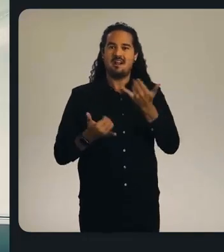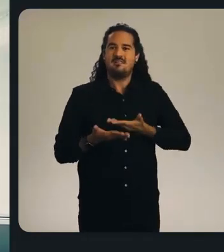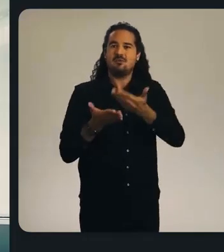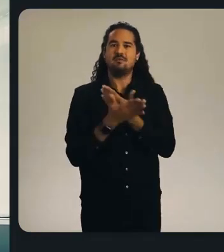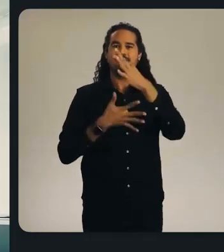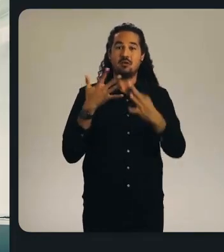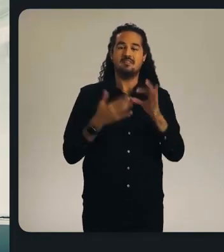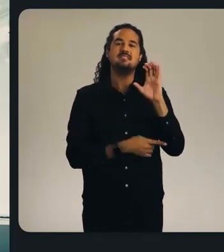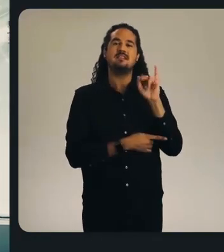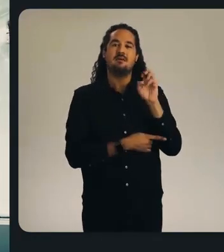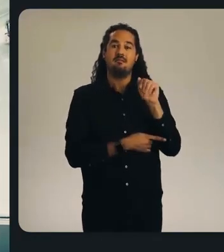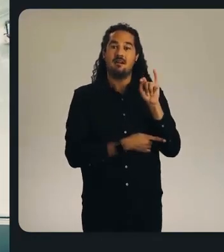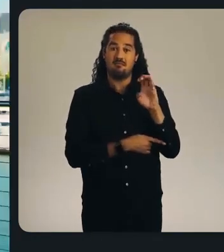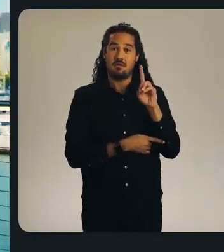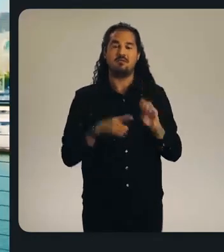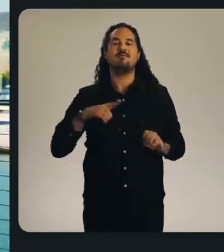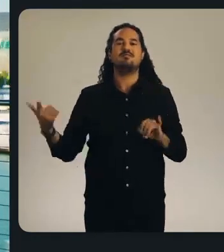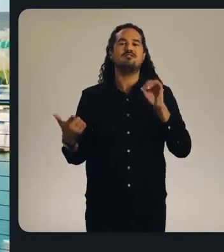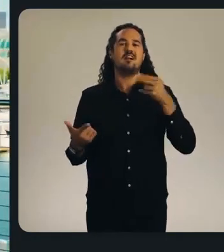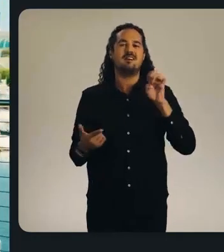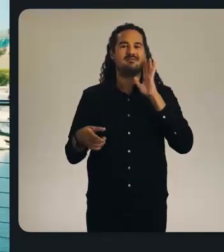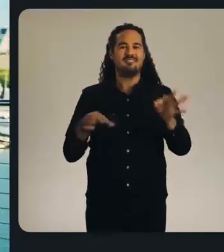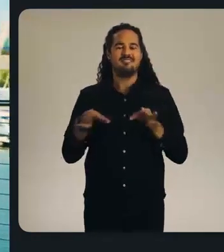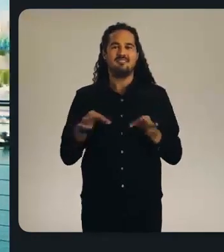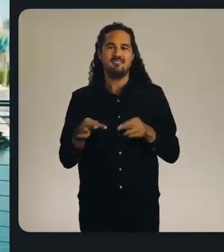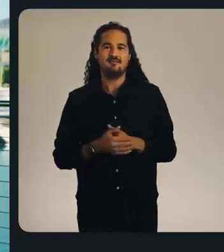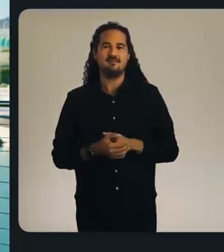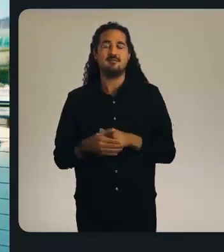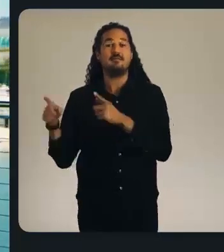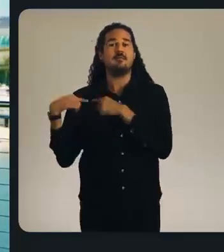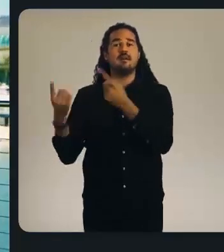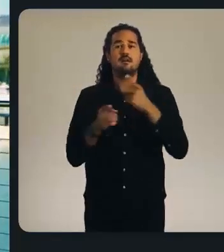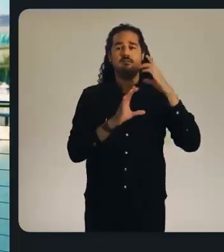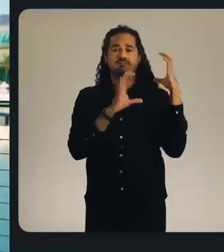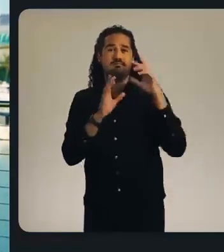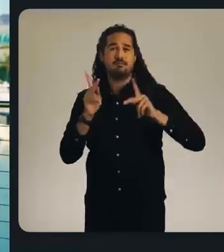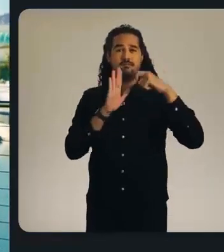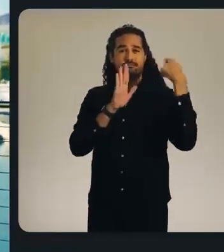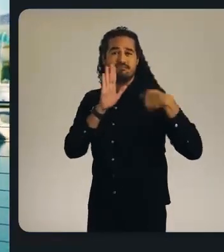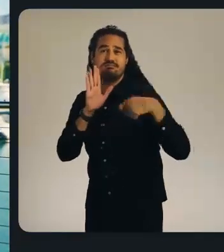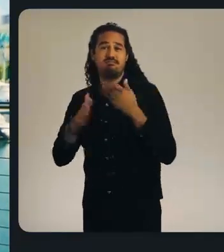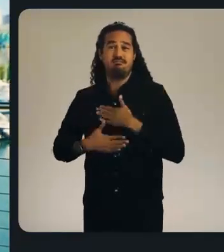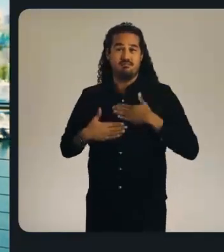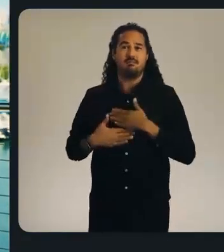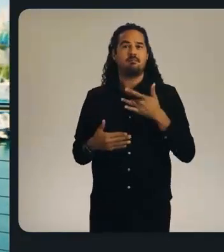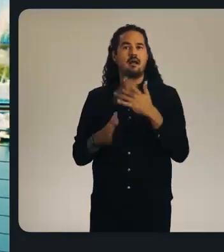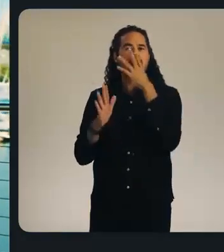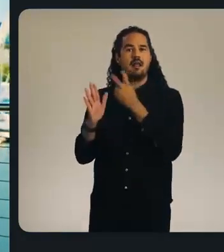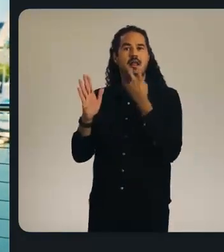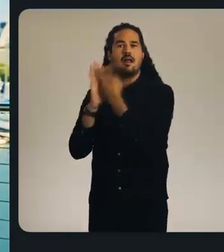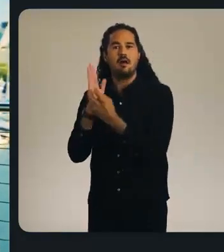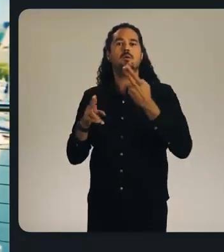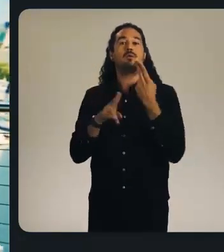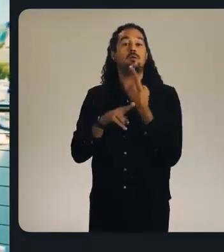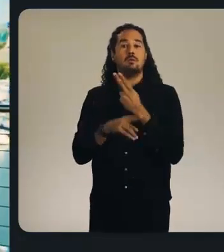cinematic mode. Now over to Johnny to tell you more. Filmmakers have used focus changes to tell engaging stories for decades. It's a technique called rack focus that requires